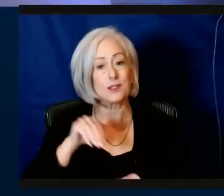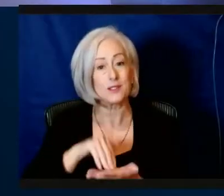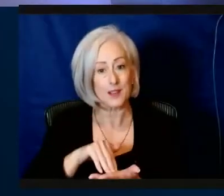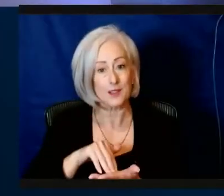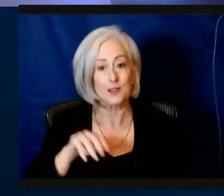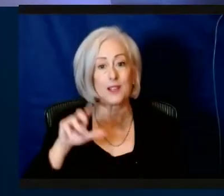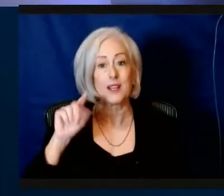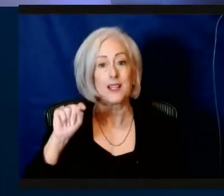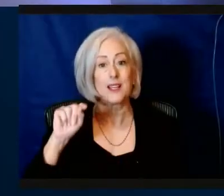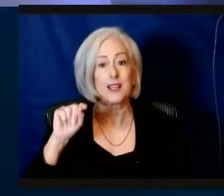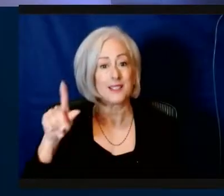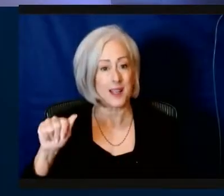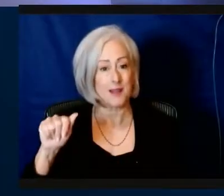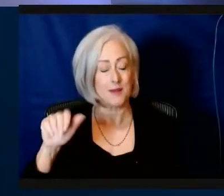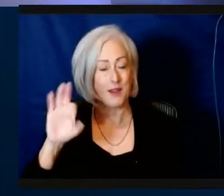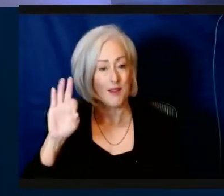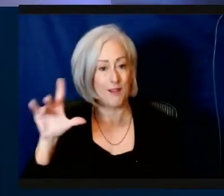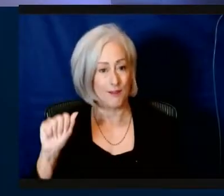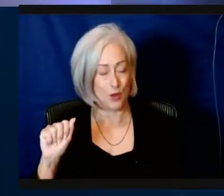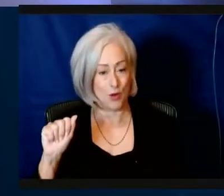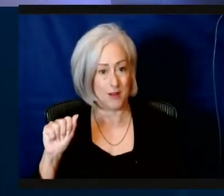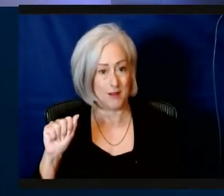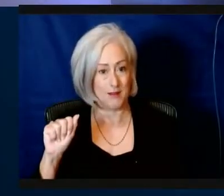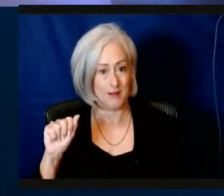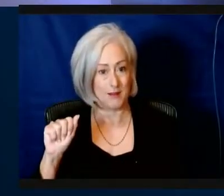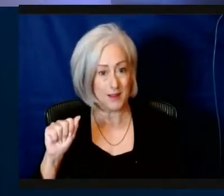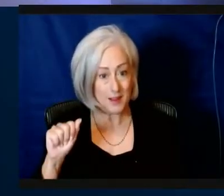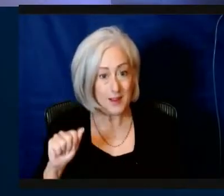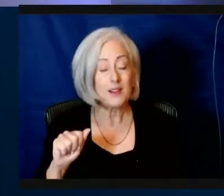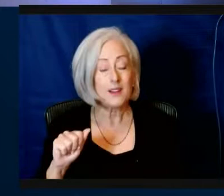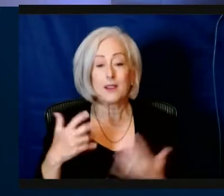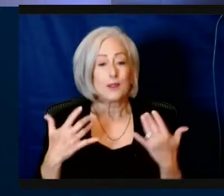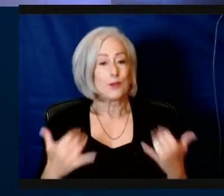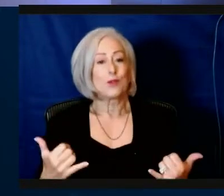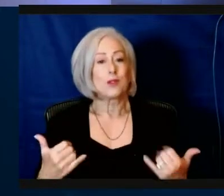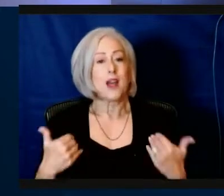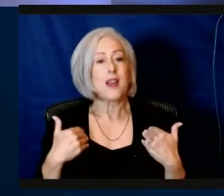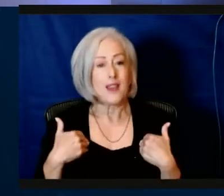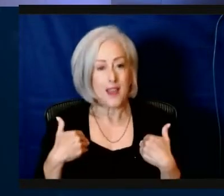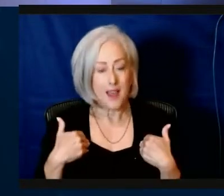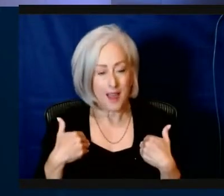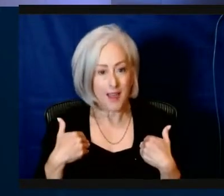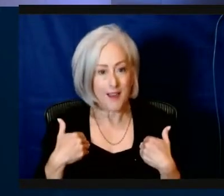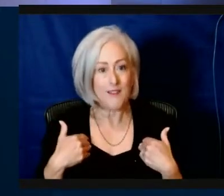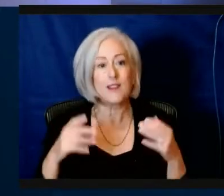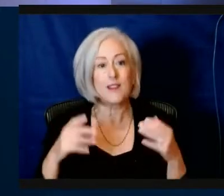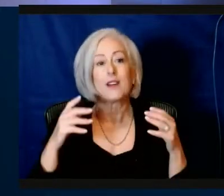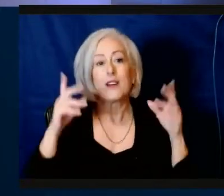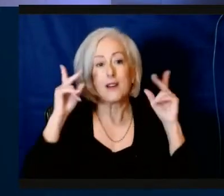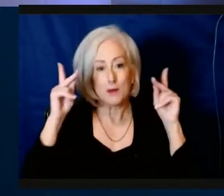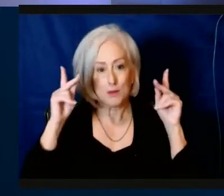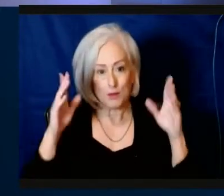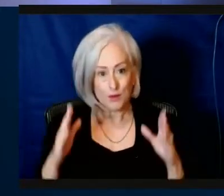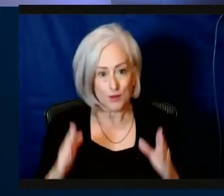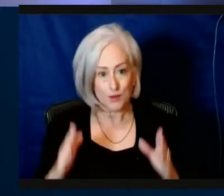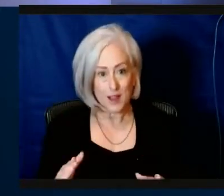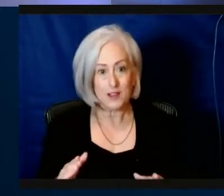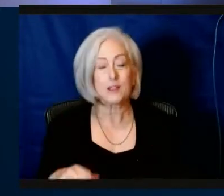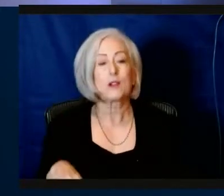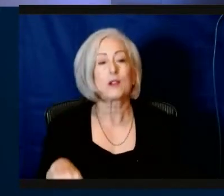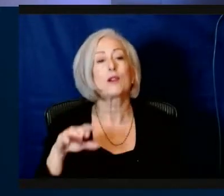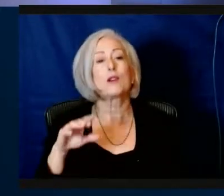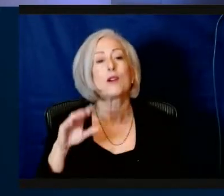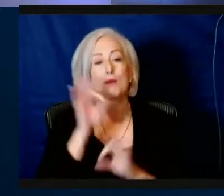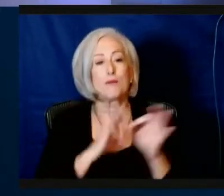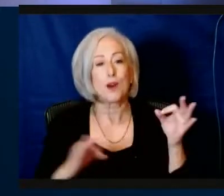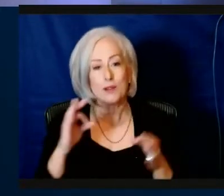Our panel of experts includes the University of Kansas Medical Center professor and researcher in the Department of Molecular and Integrative Physiology,